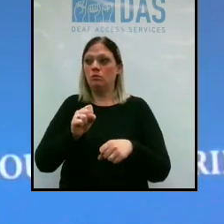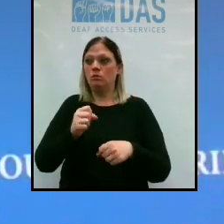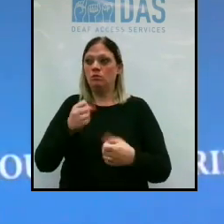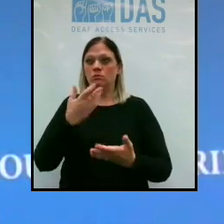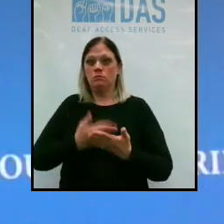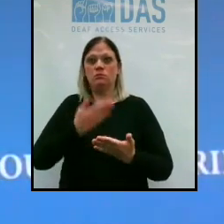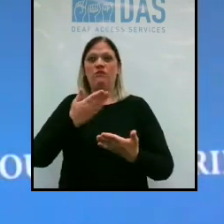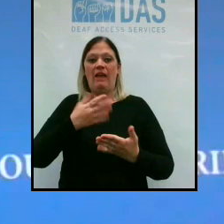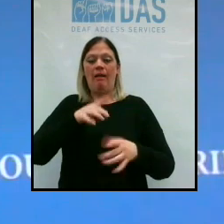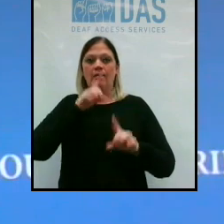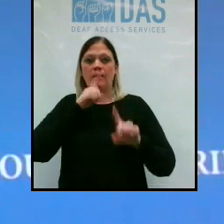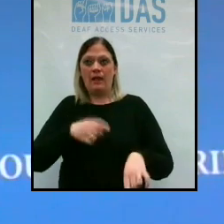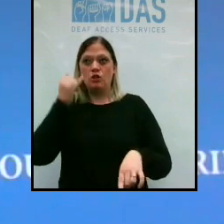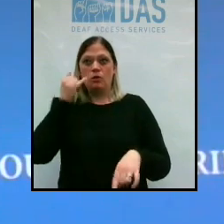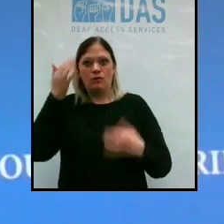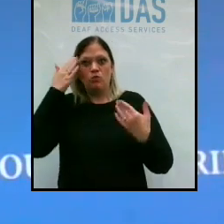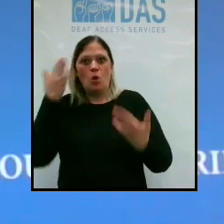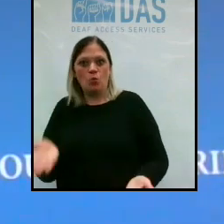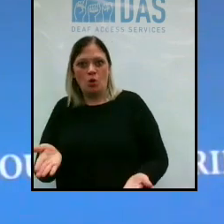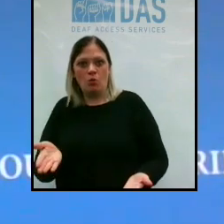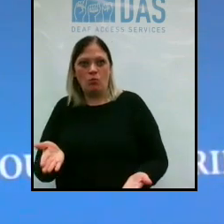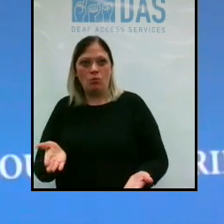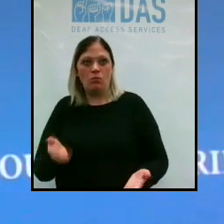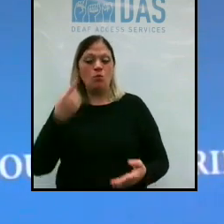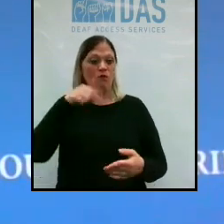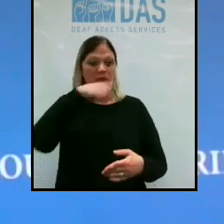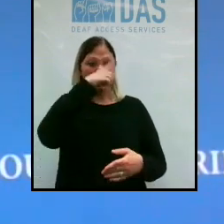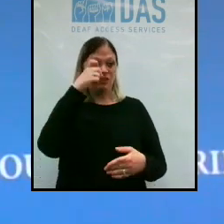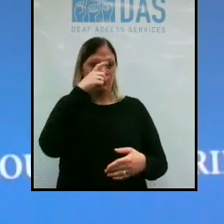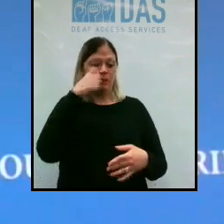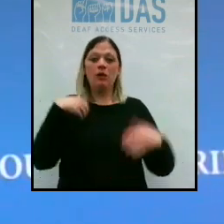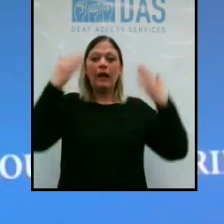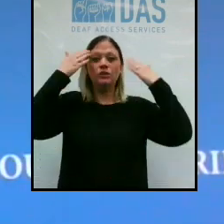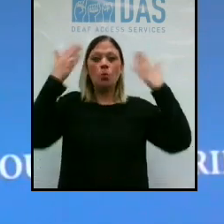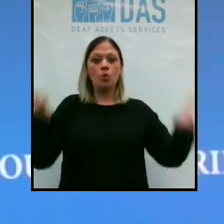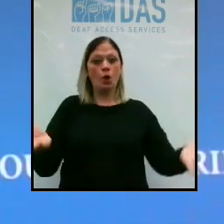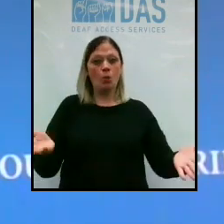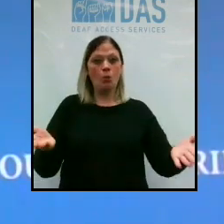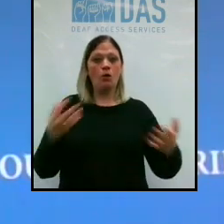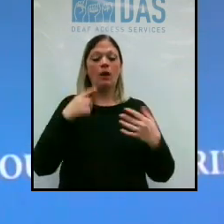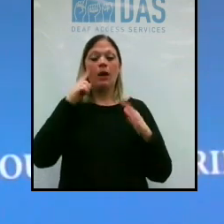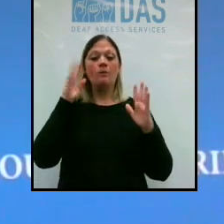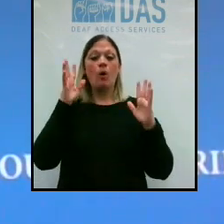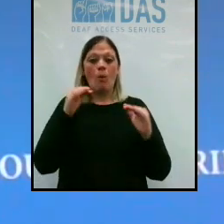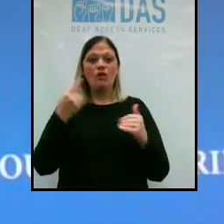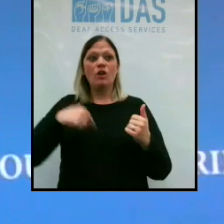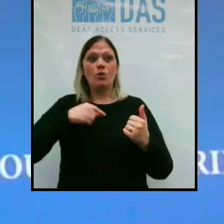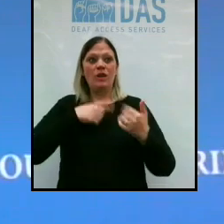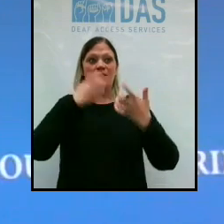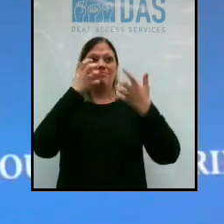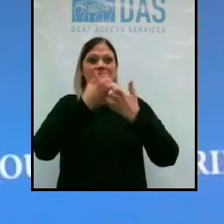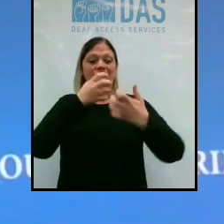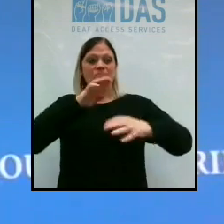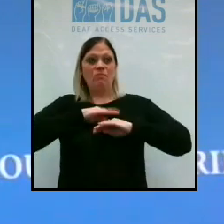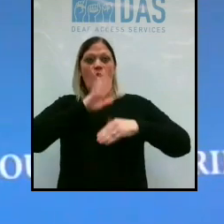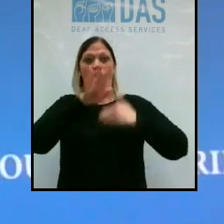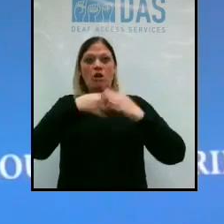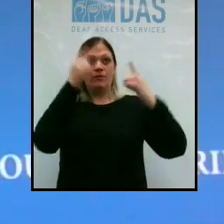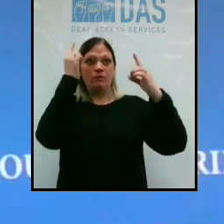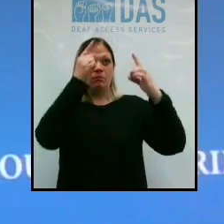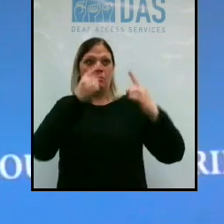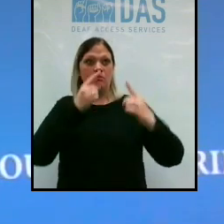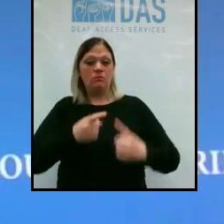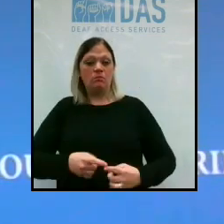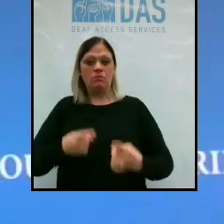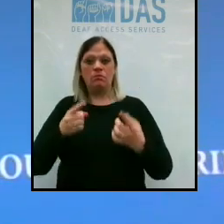with regards to what will happen later this summer, I don't know. I'm hopeful we meet our benchmarks as quickly as possible, but even if we do, recreation is in